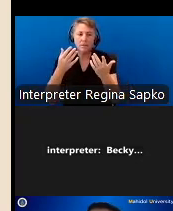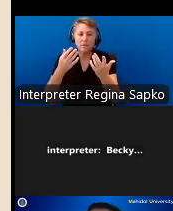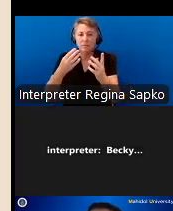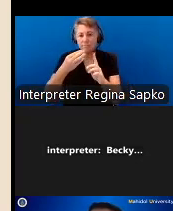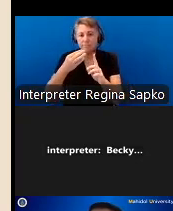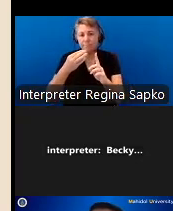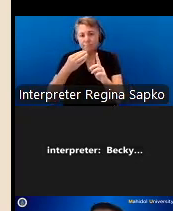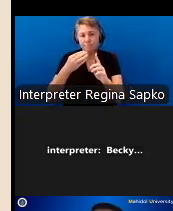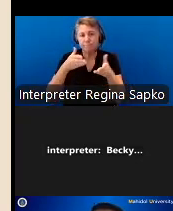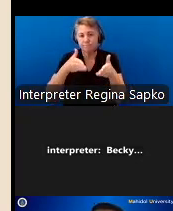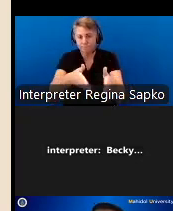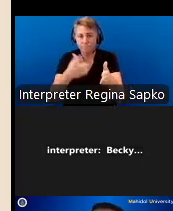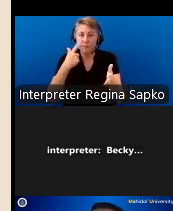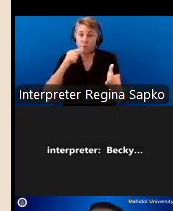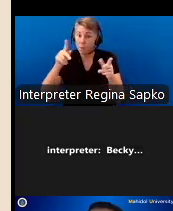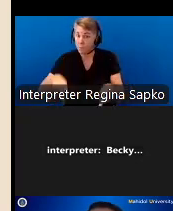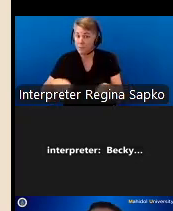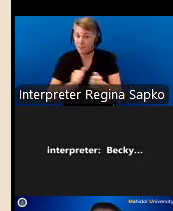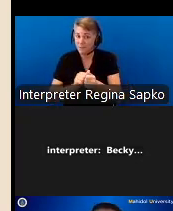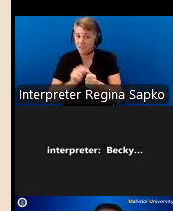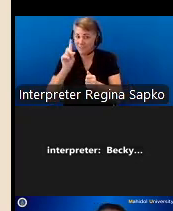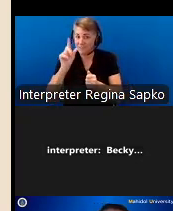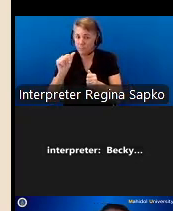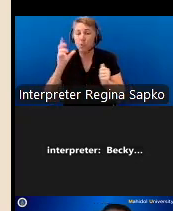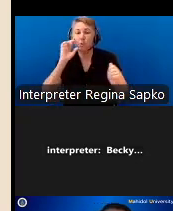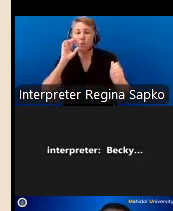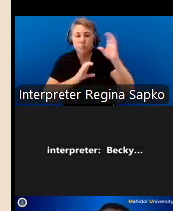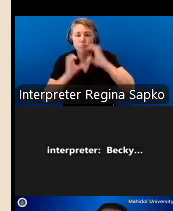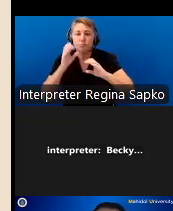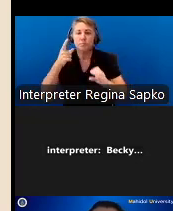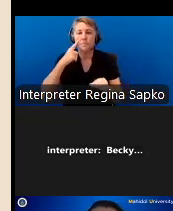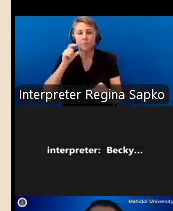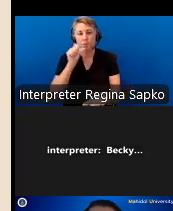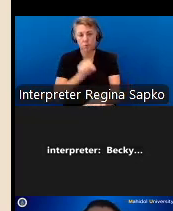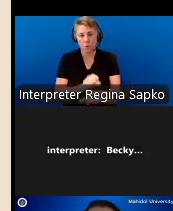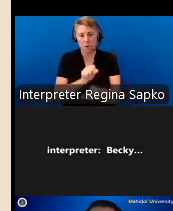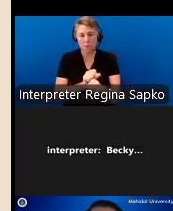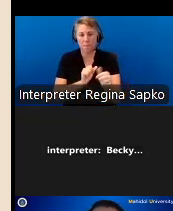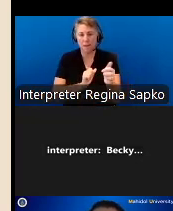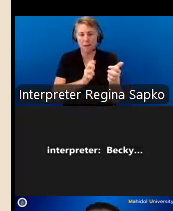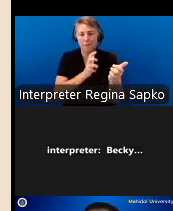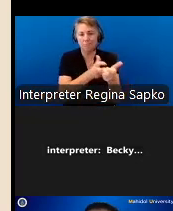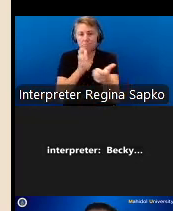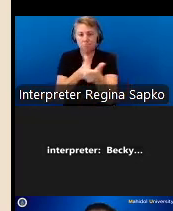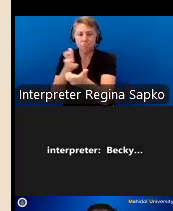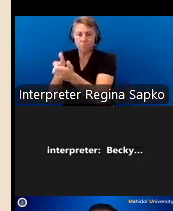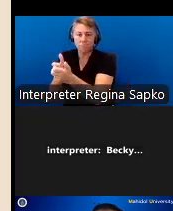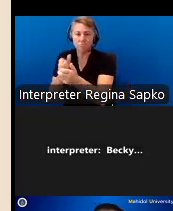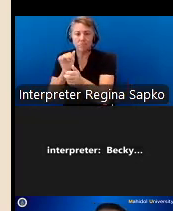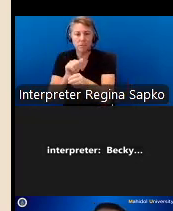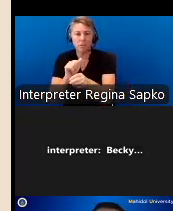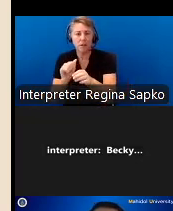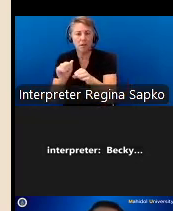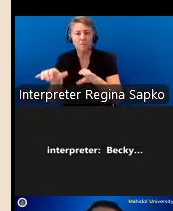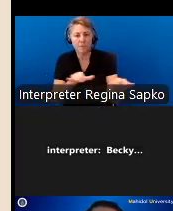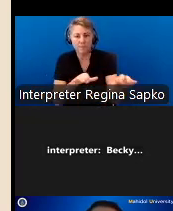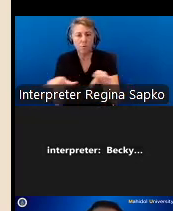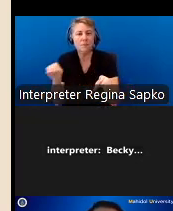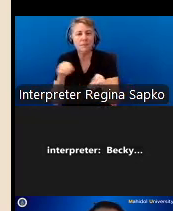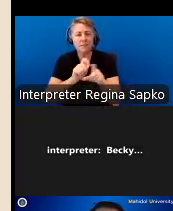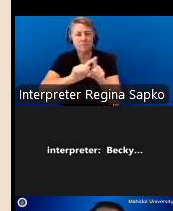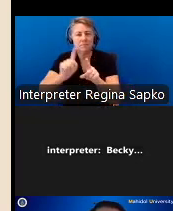with disability to seeking their job and to matching about their performance among the business